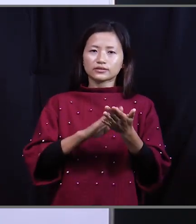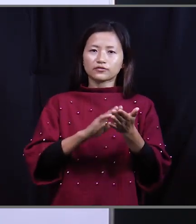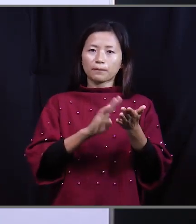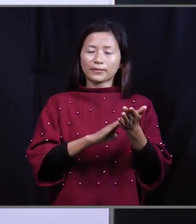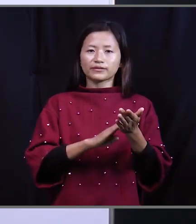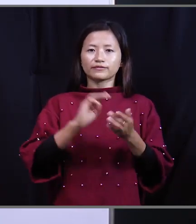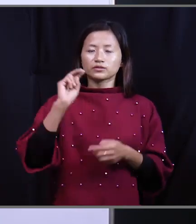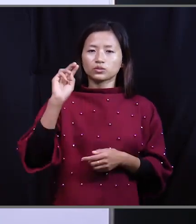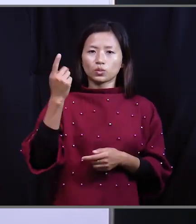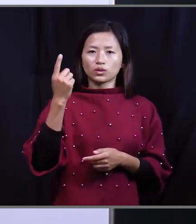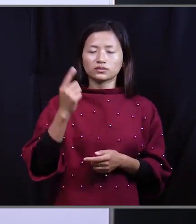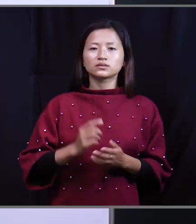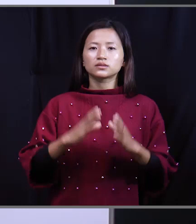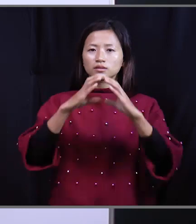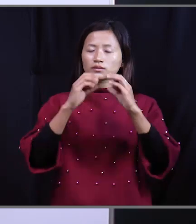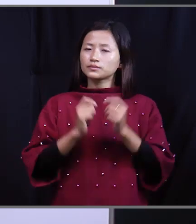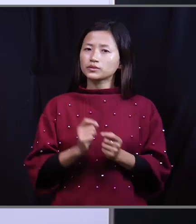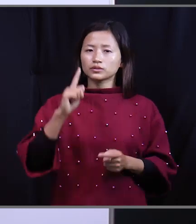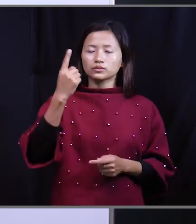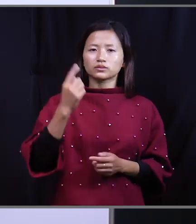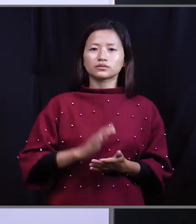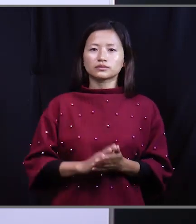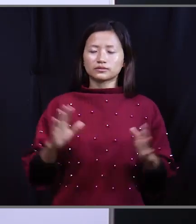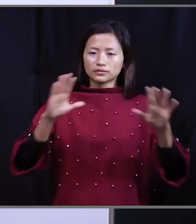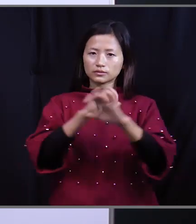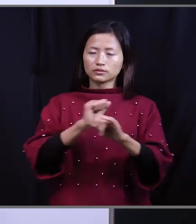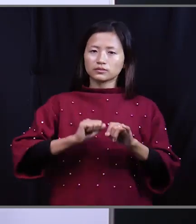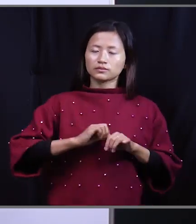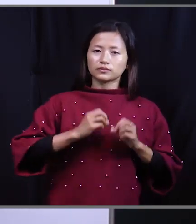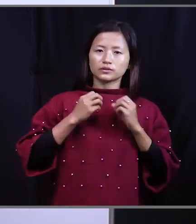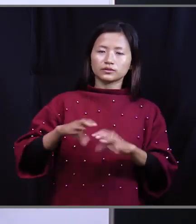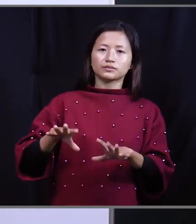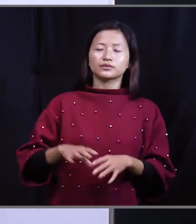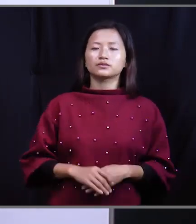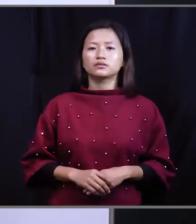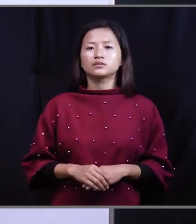the nuclear membrane completely disappears, which takes us to the